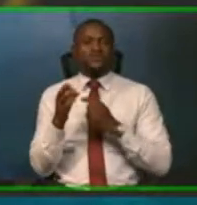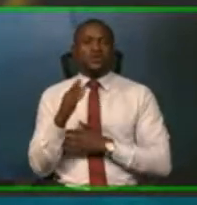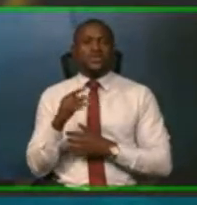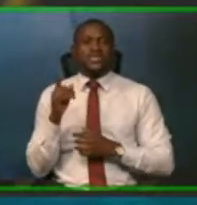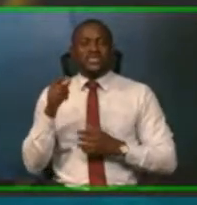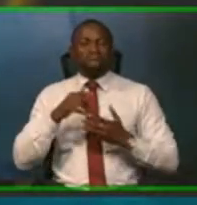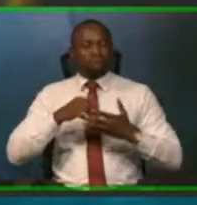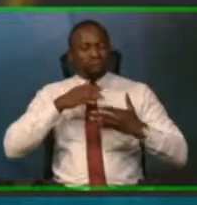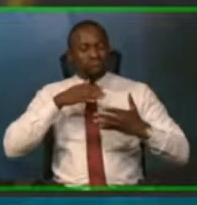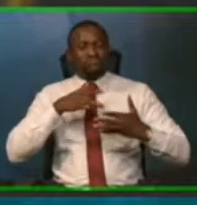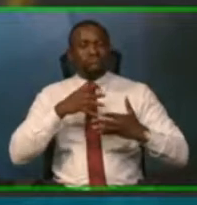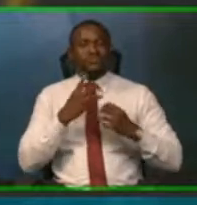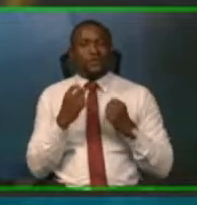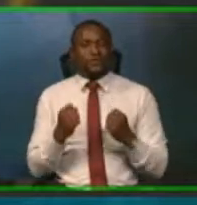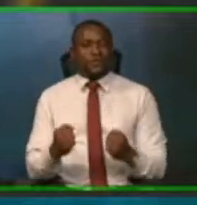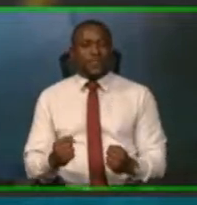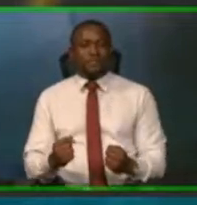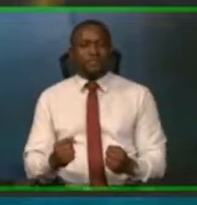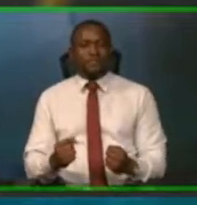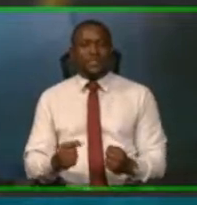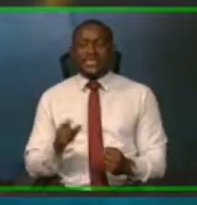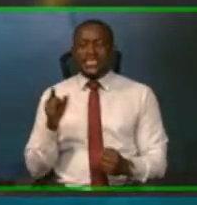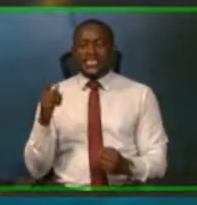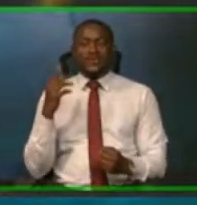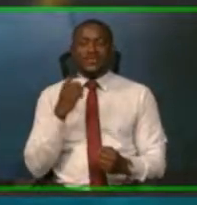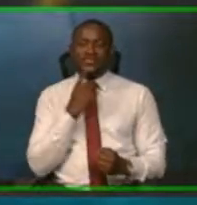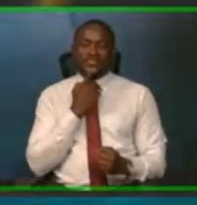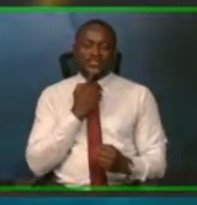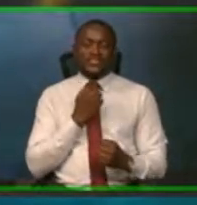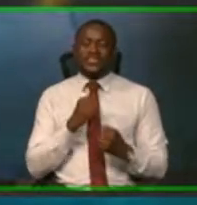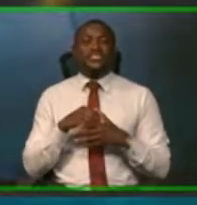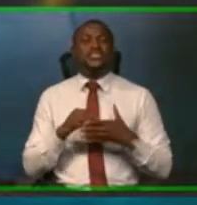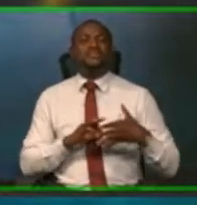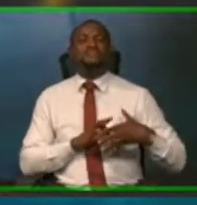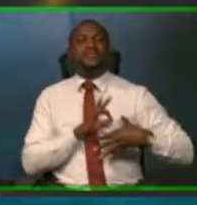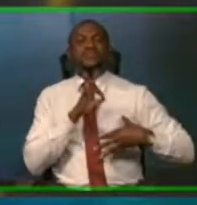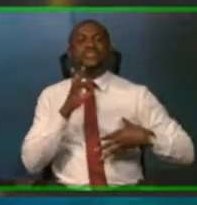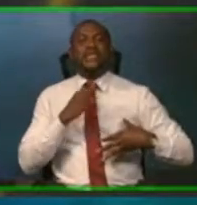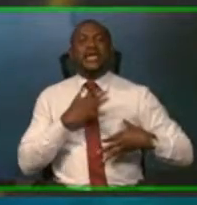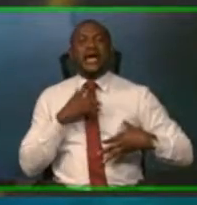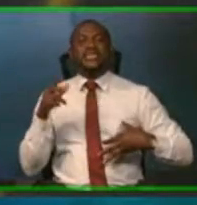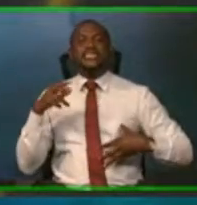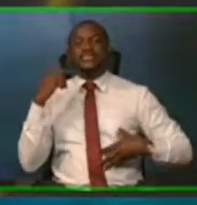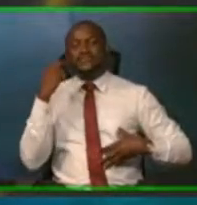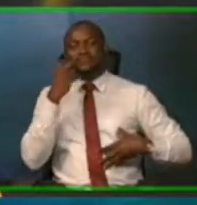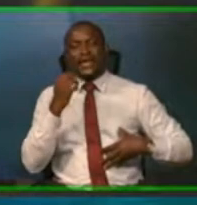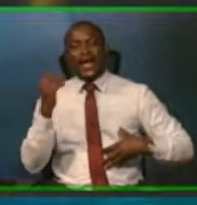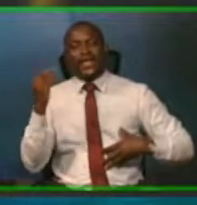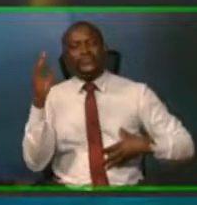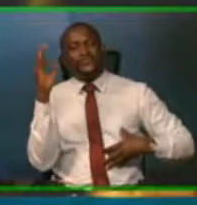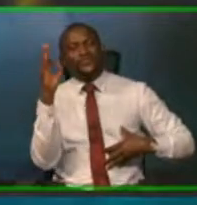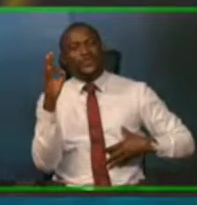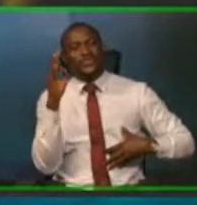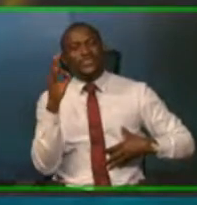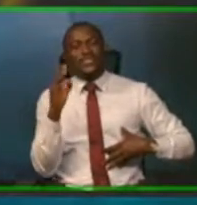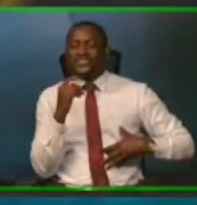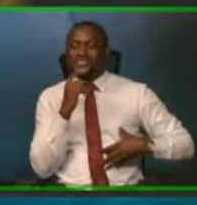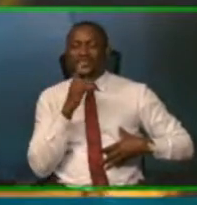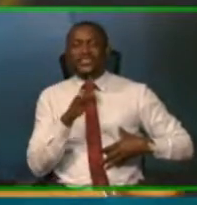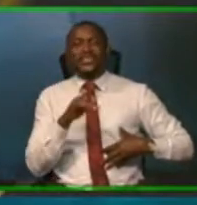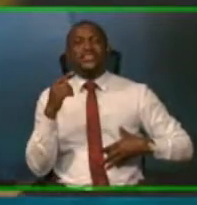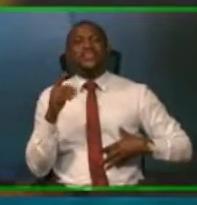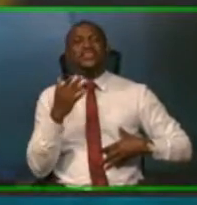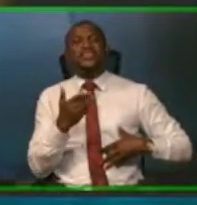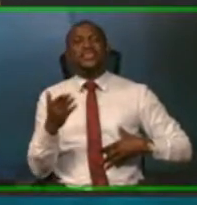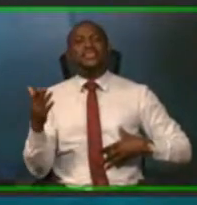to mentorship. The Bible says he was fervent in spirit, and he spake and taught diligently the things of the Lord.